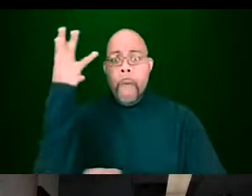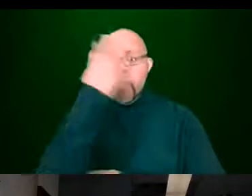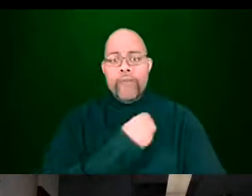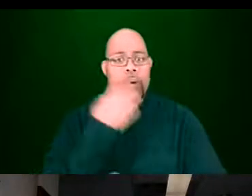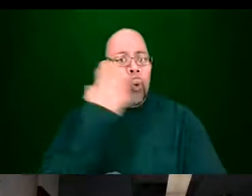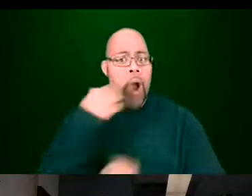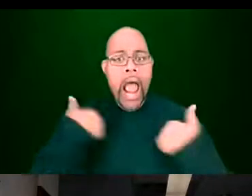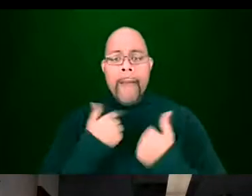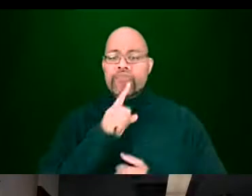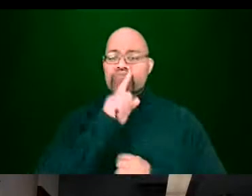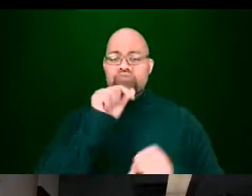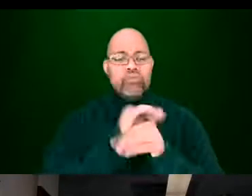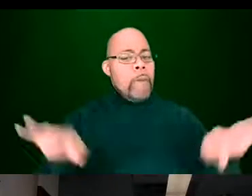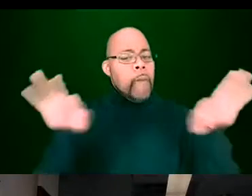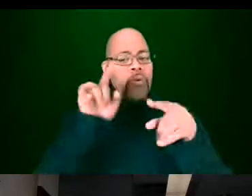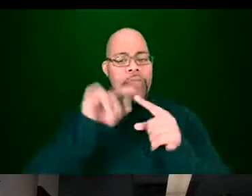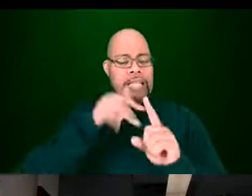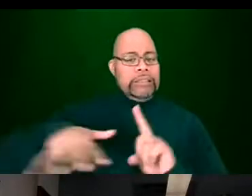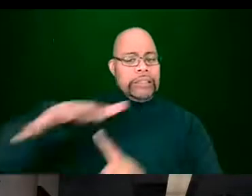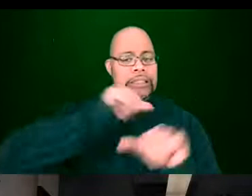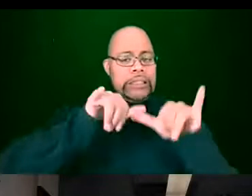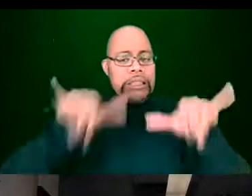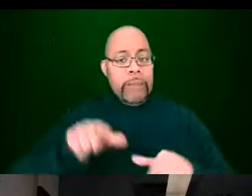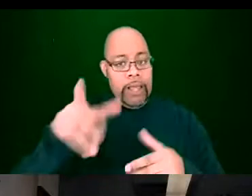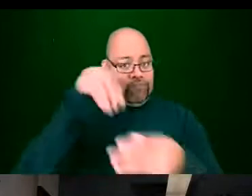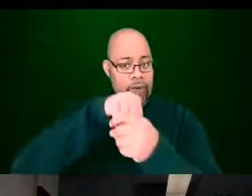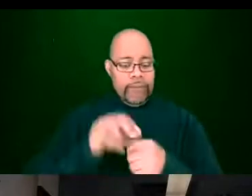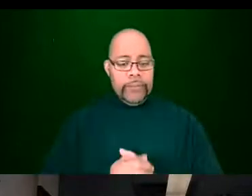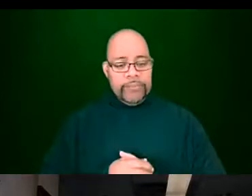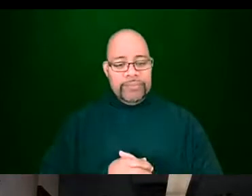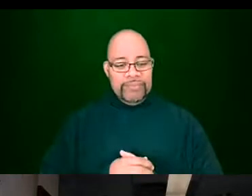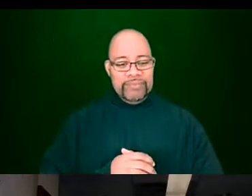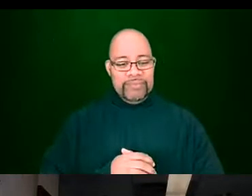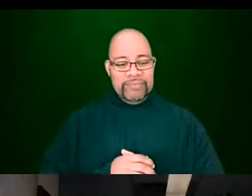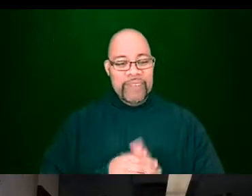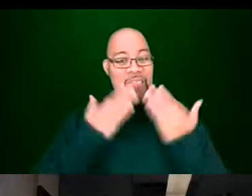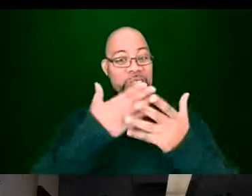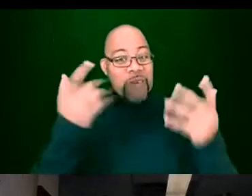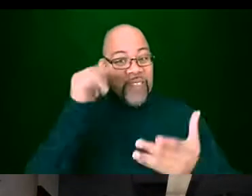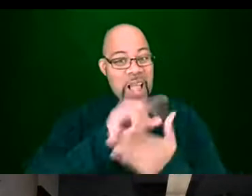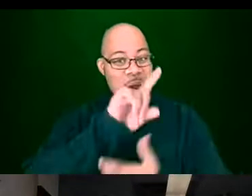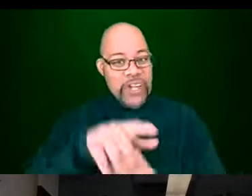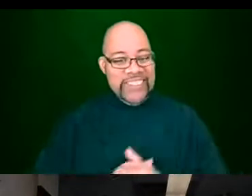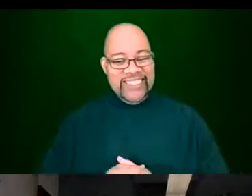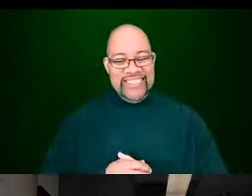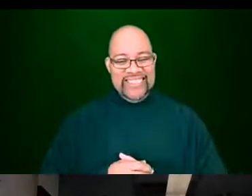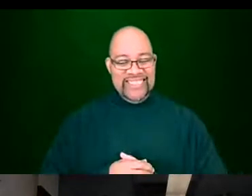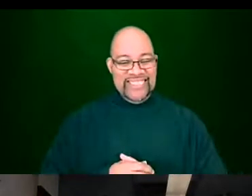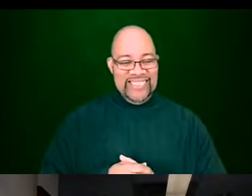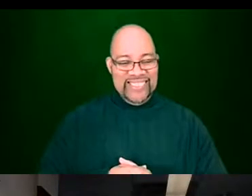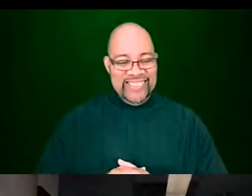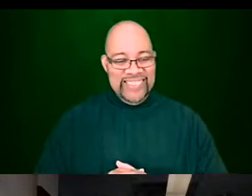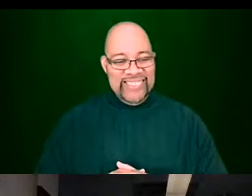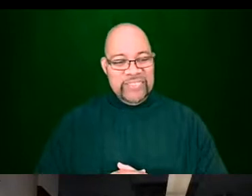animals that are super important to that ecosystem that they are part of. Thank you so much for that question. Cool,